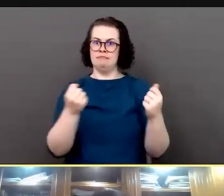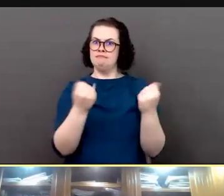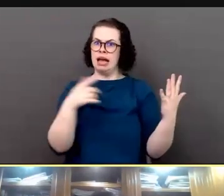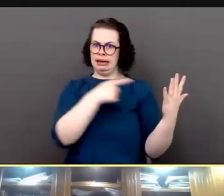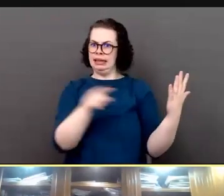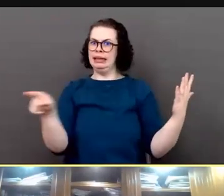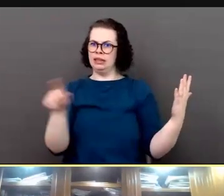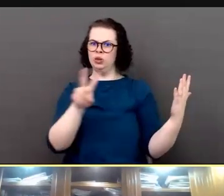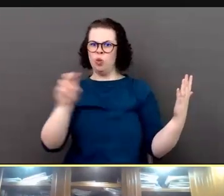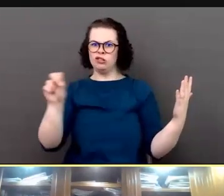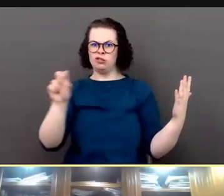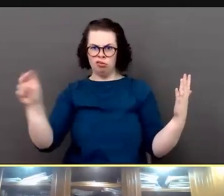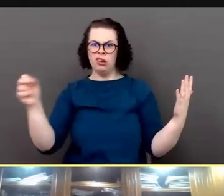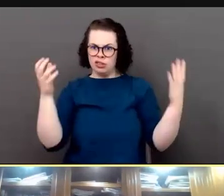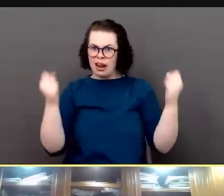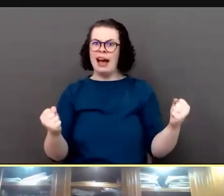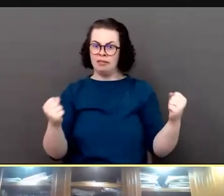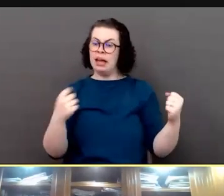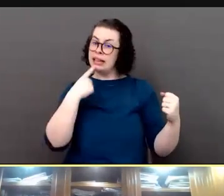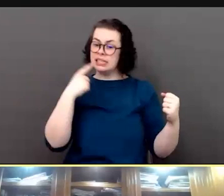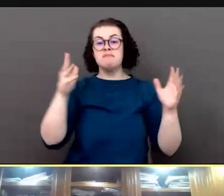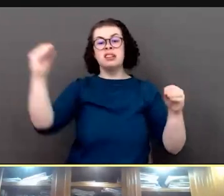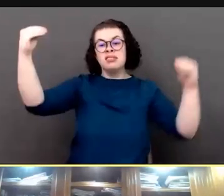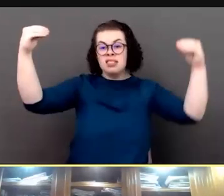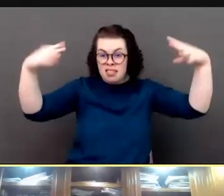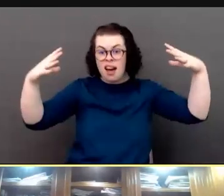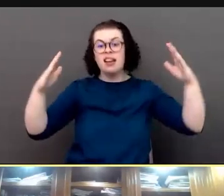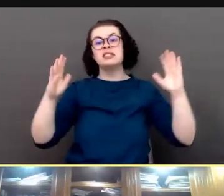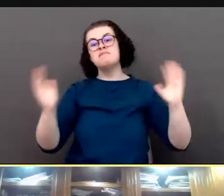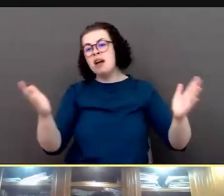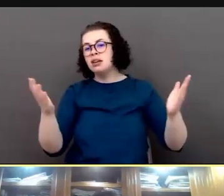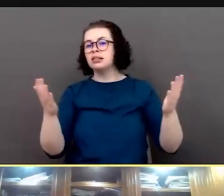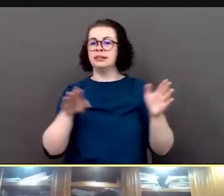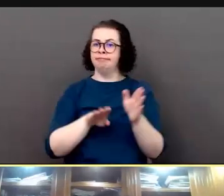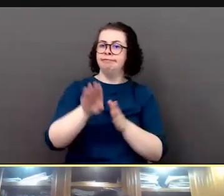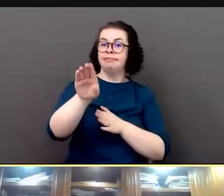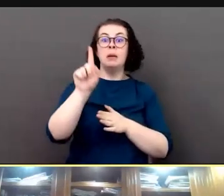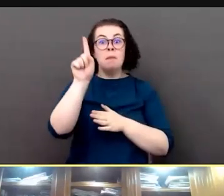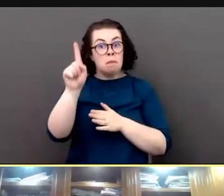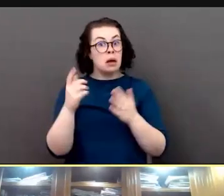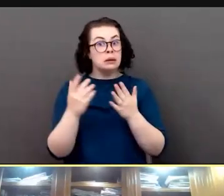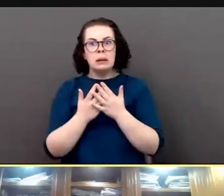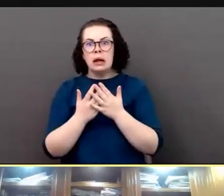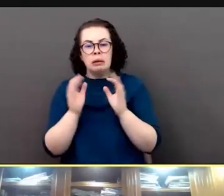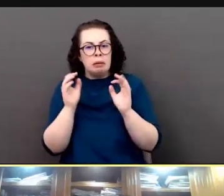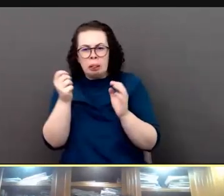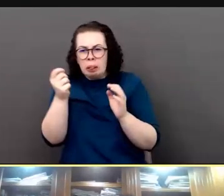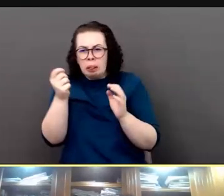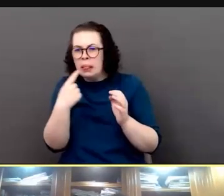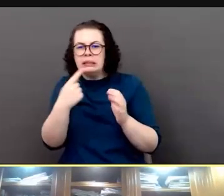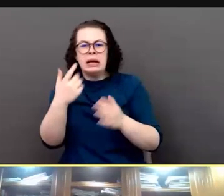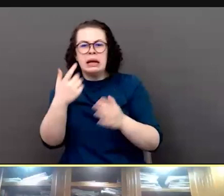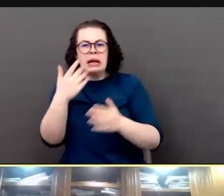few addressed things like cognitive orientation in the buildings for persons with cognitive disabilities,